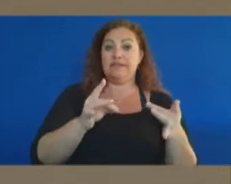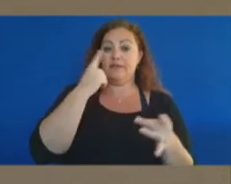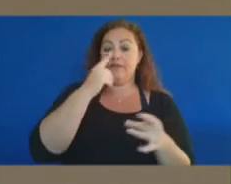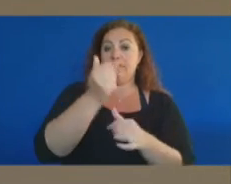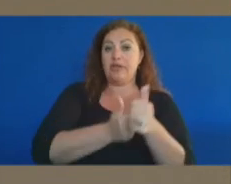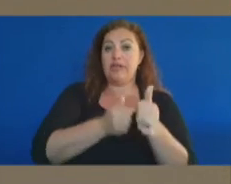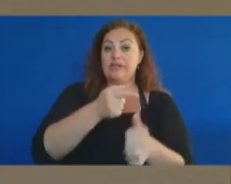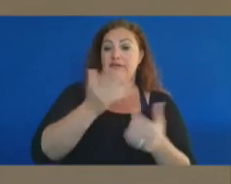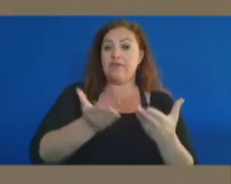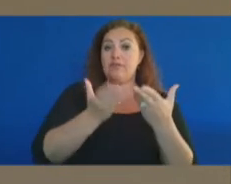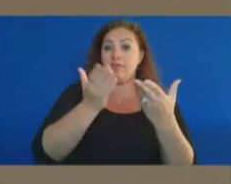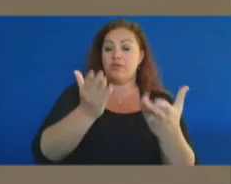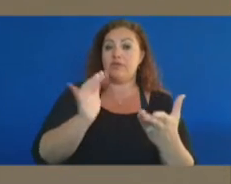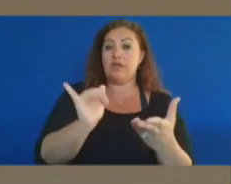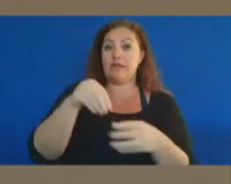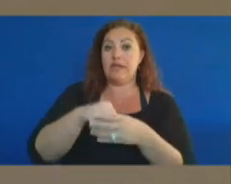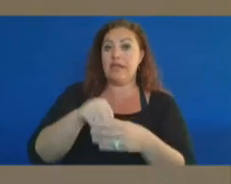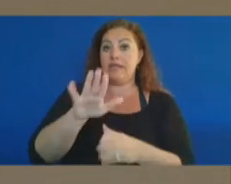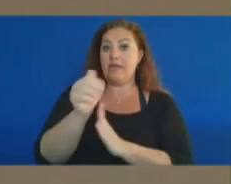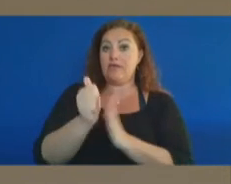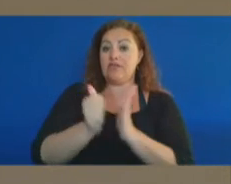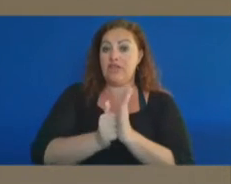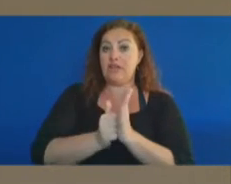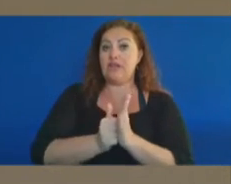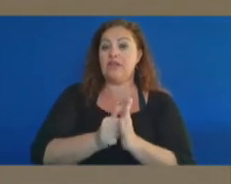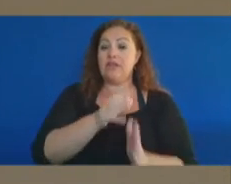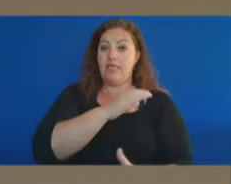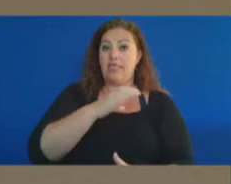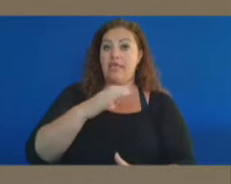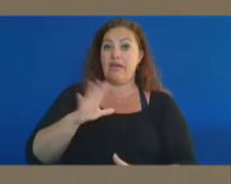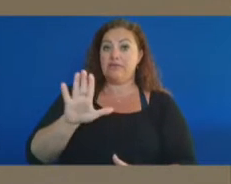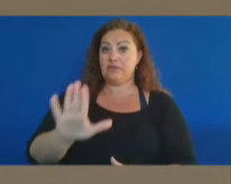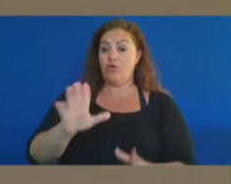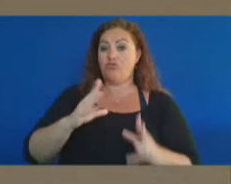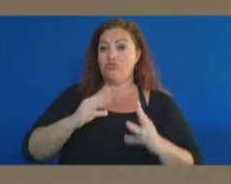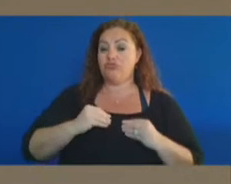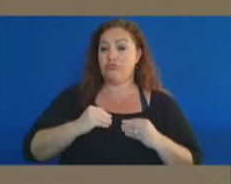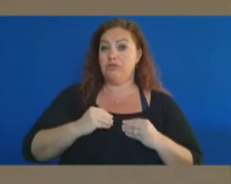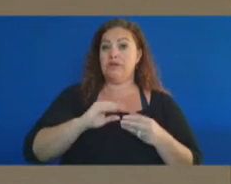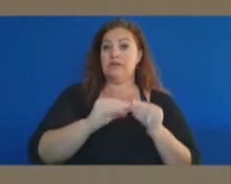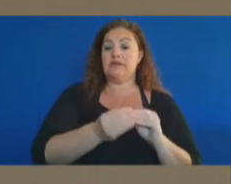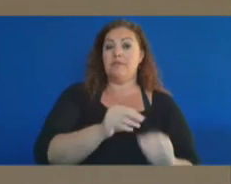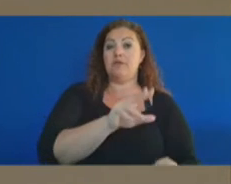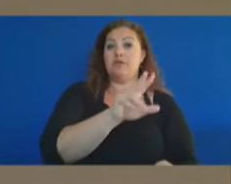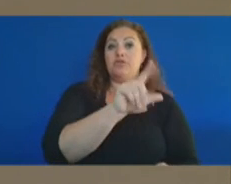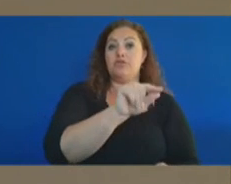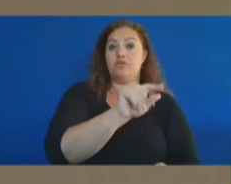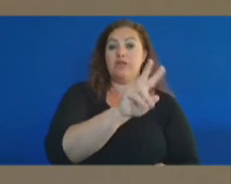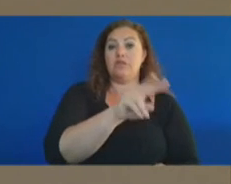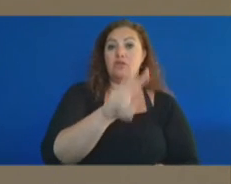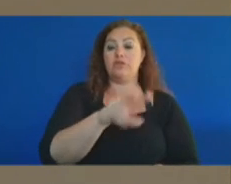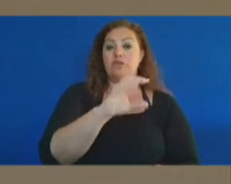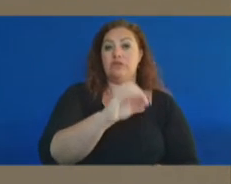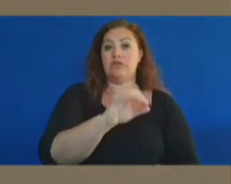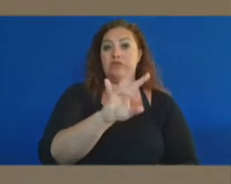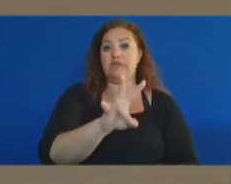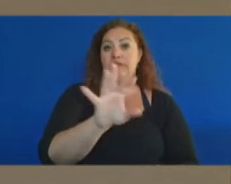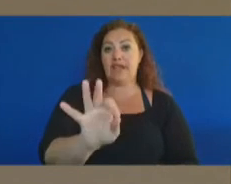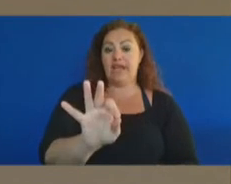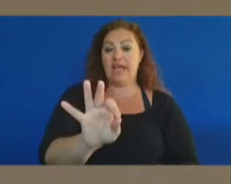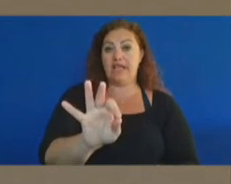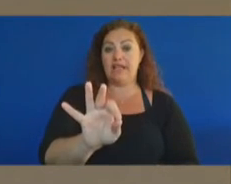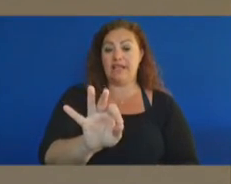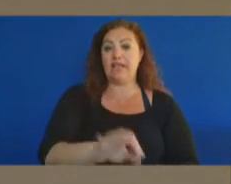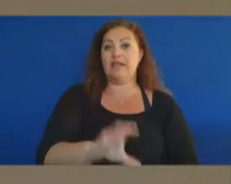petitions as they appear in our agenda as the council's own petition number 2022 079 by